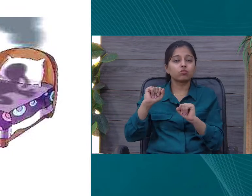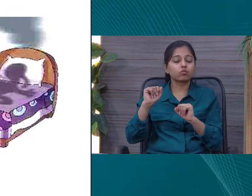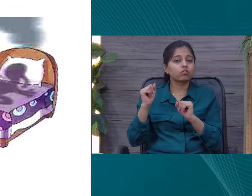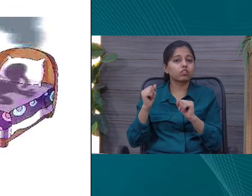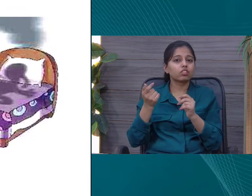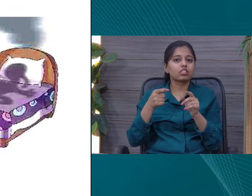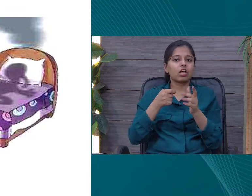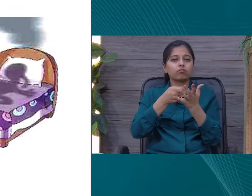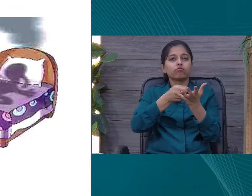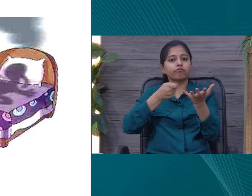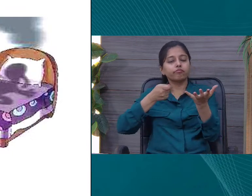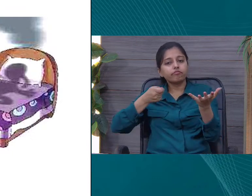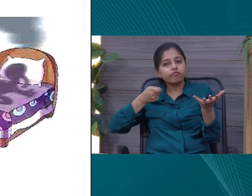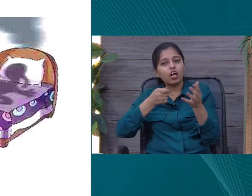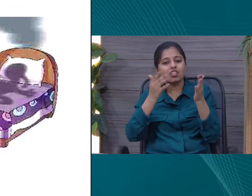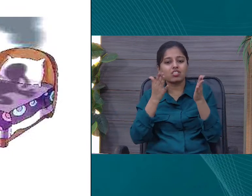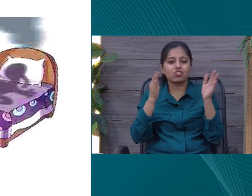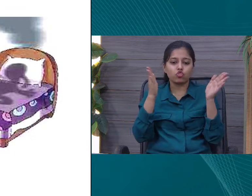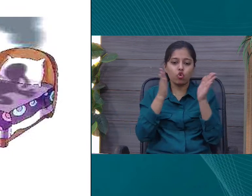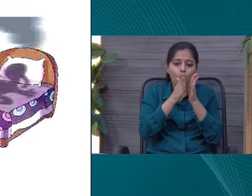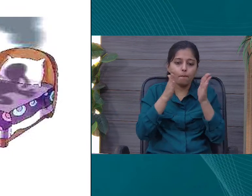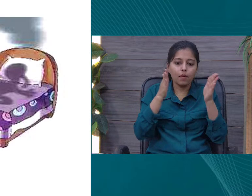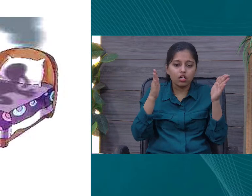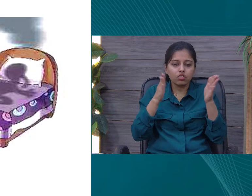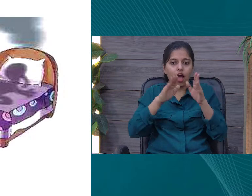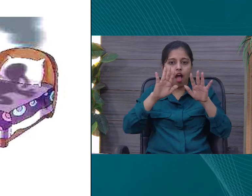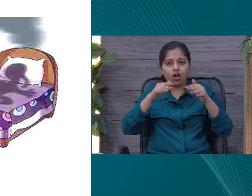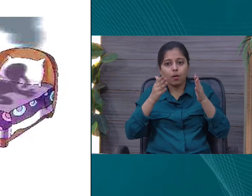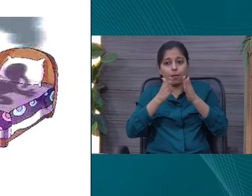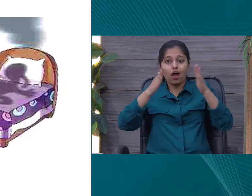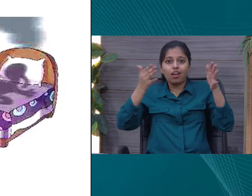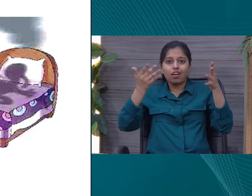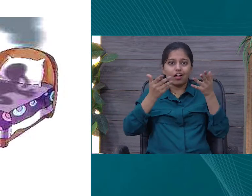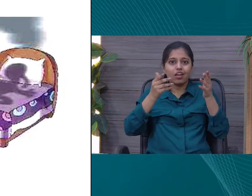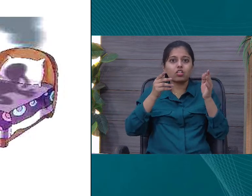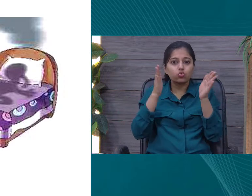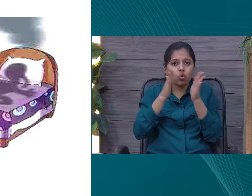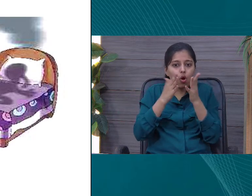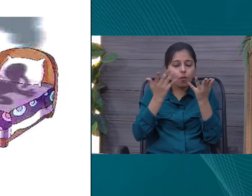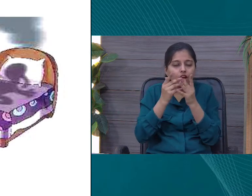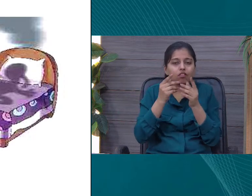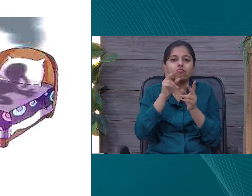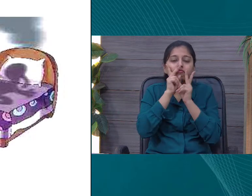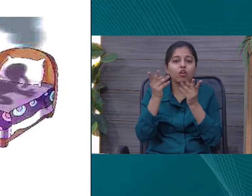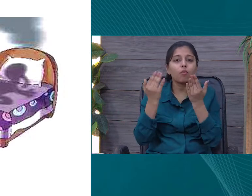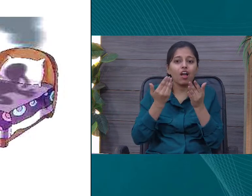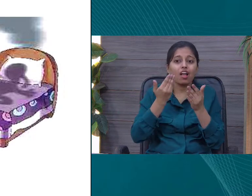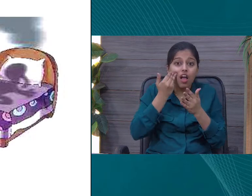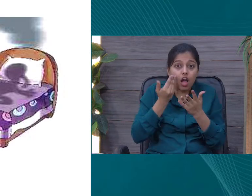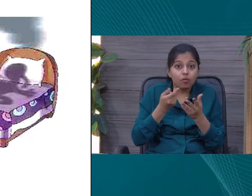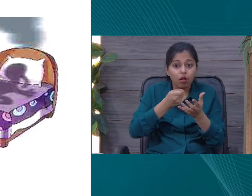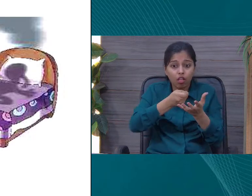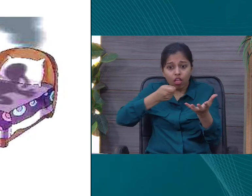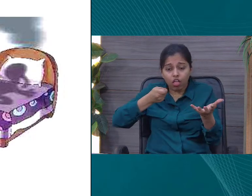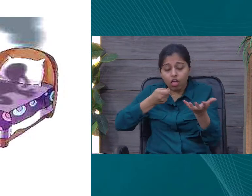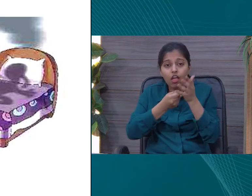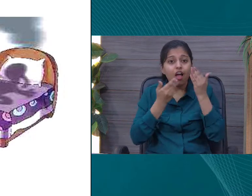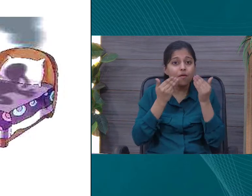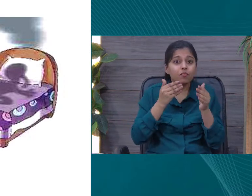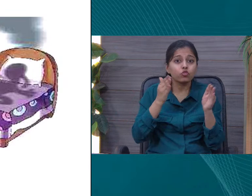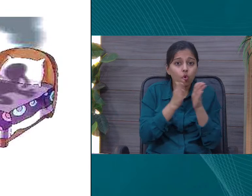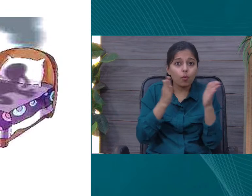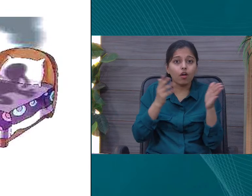their increasing, means which shadow is bigger and whose shadow is smaller, and when. So this